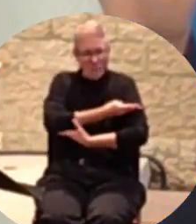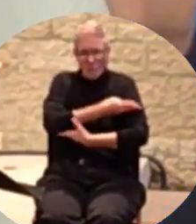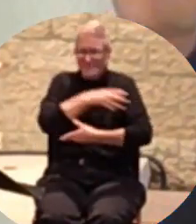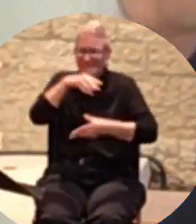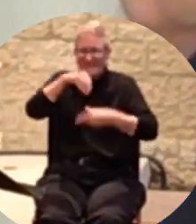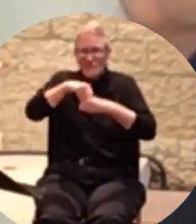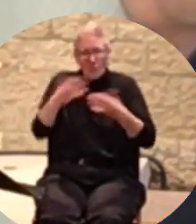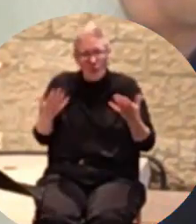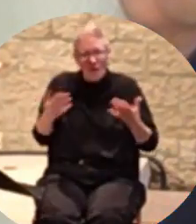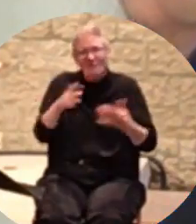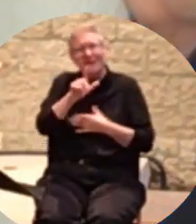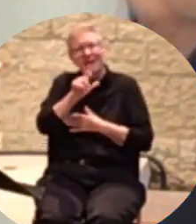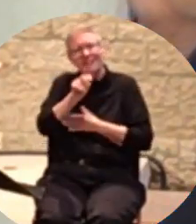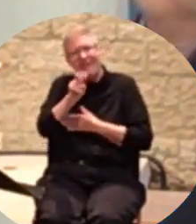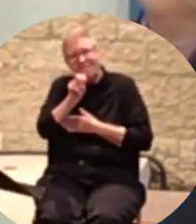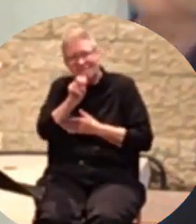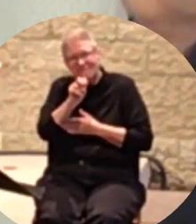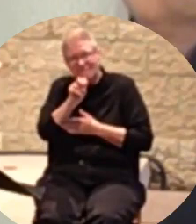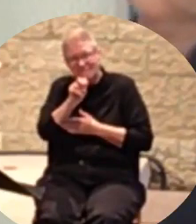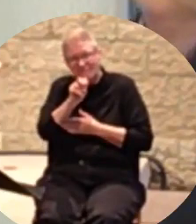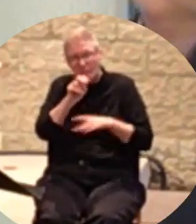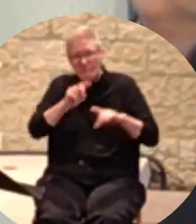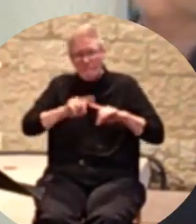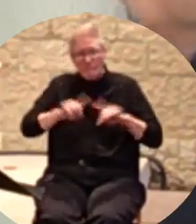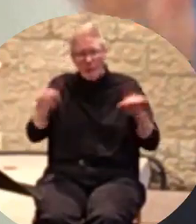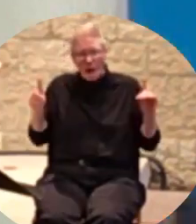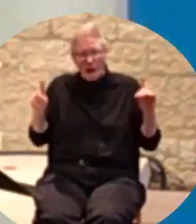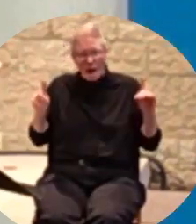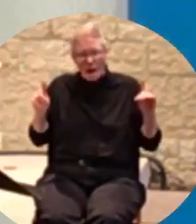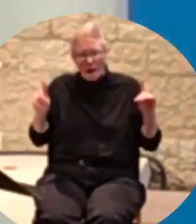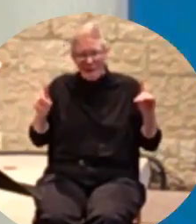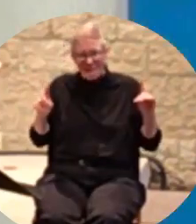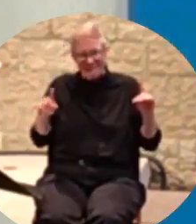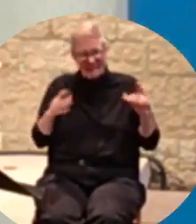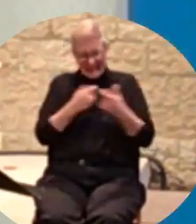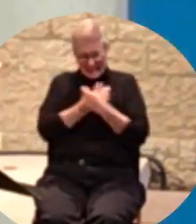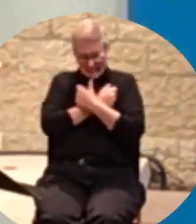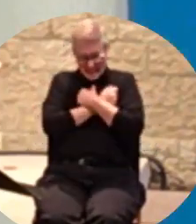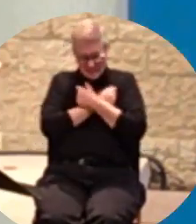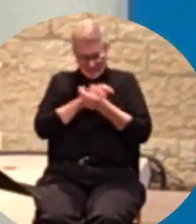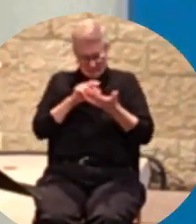love. But it's difficult to understand what love is.